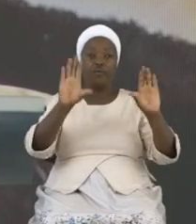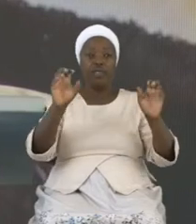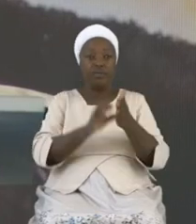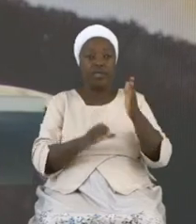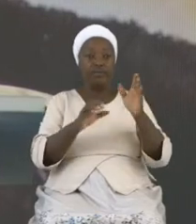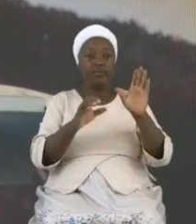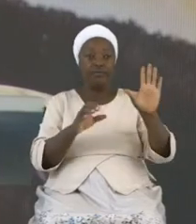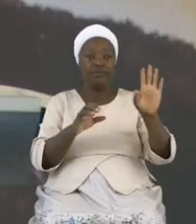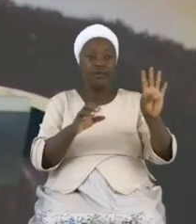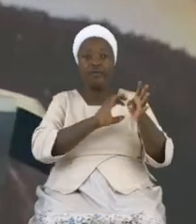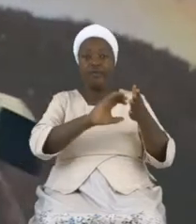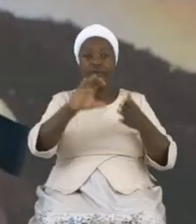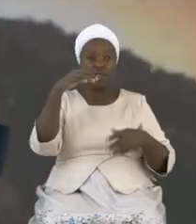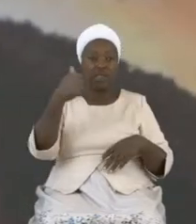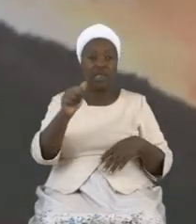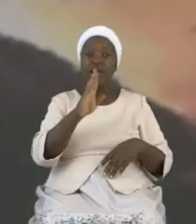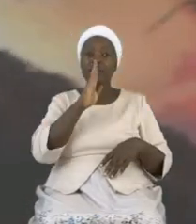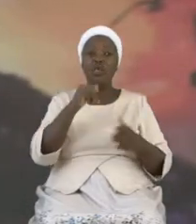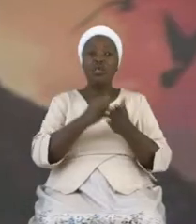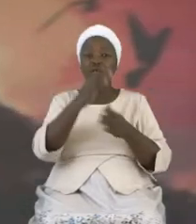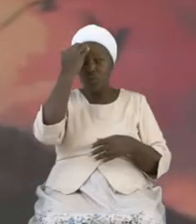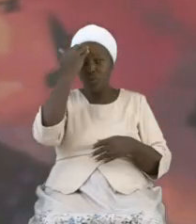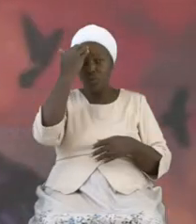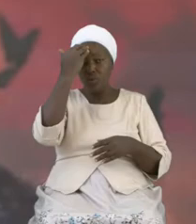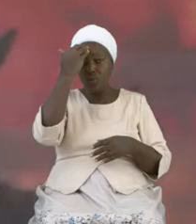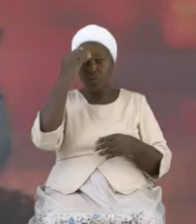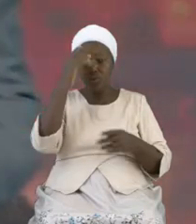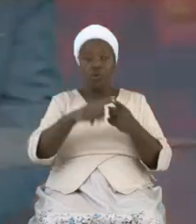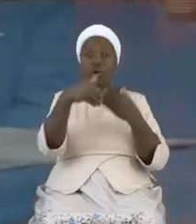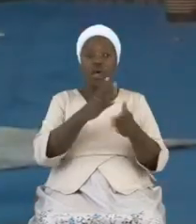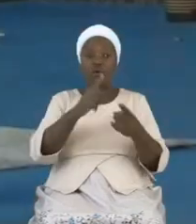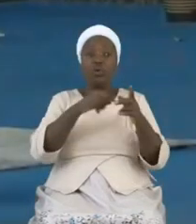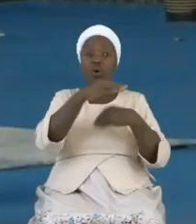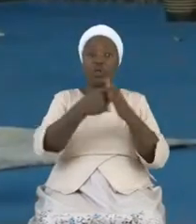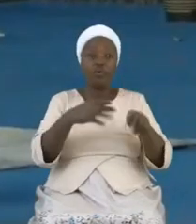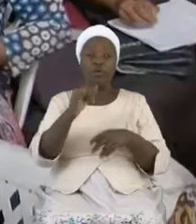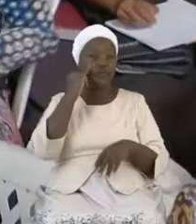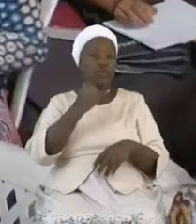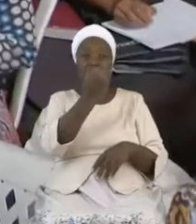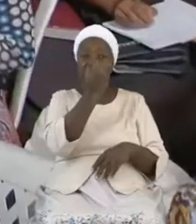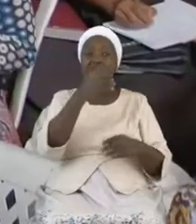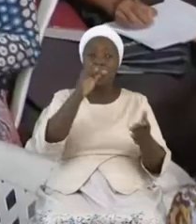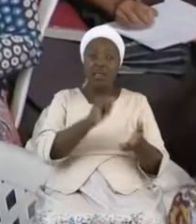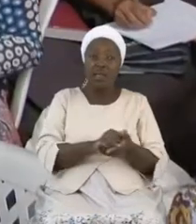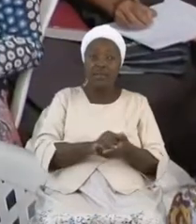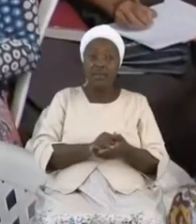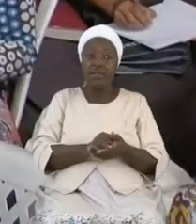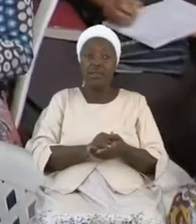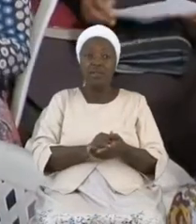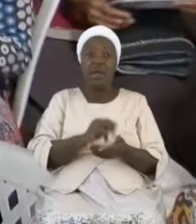all and to all the people of Israel that by the